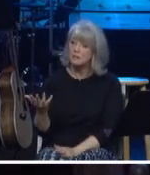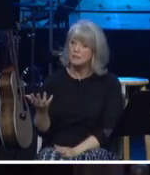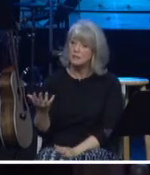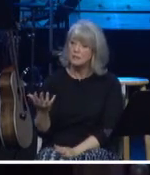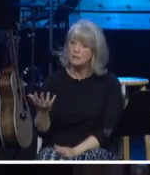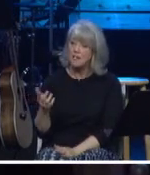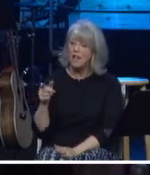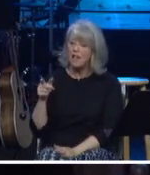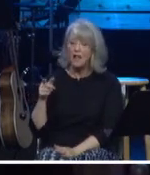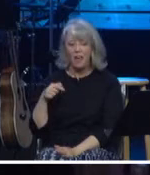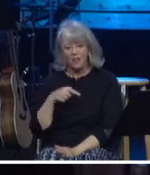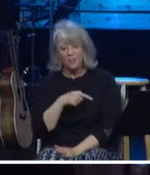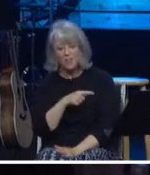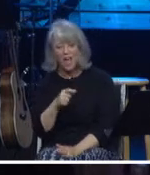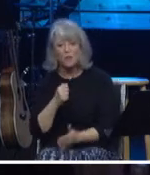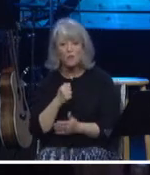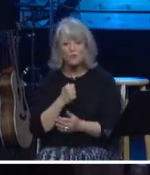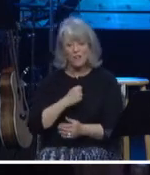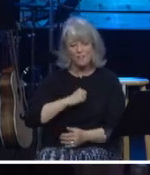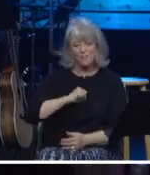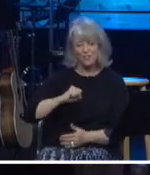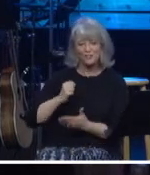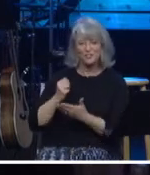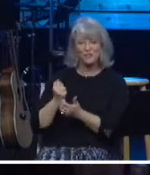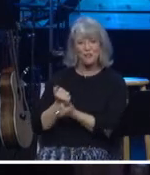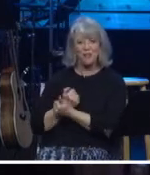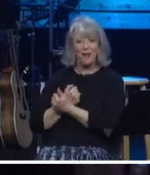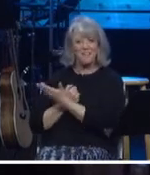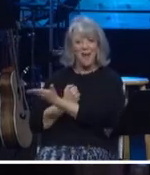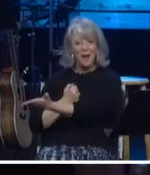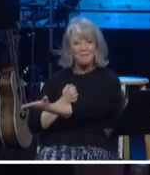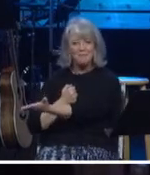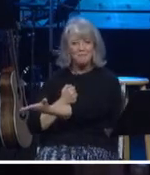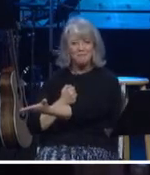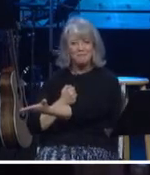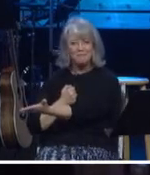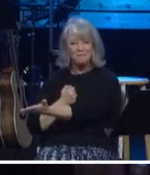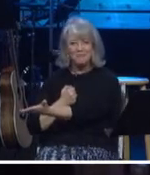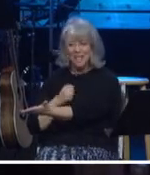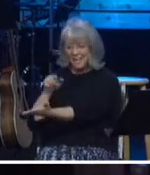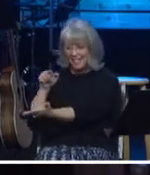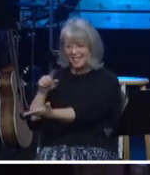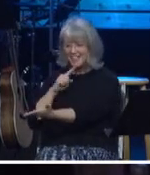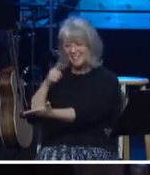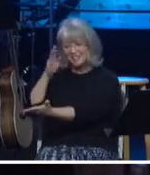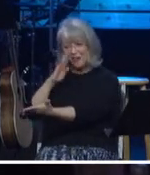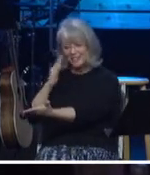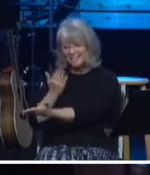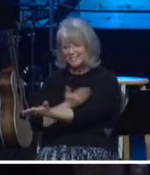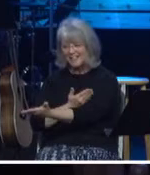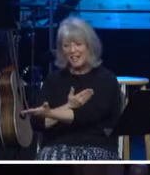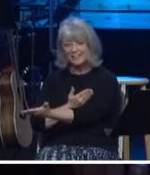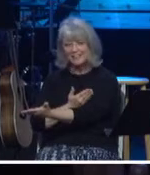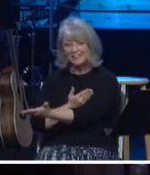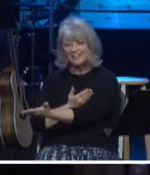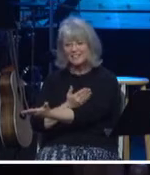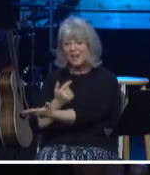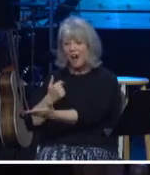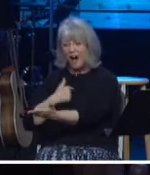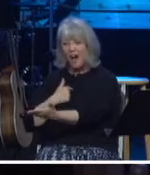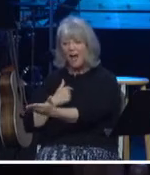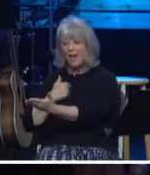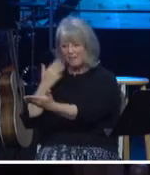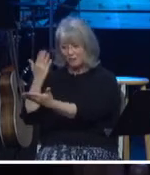43. It's because they refused to love him, God's Son. I have come in my Father's